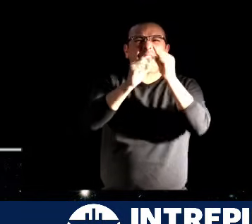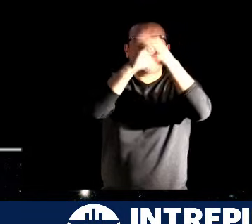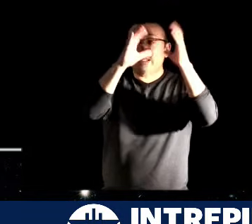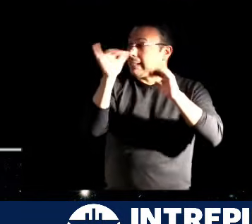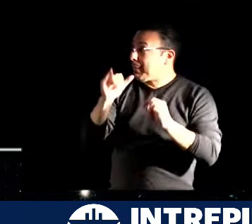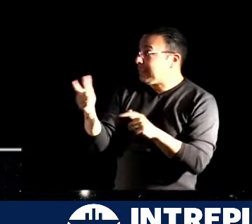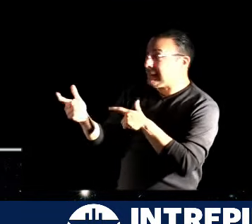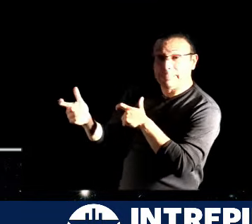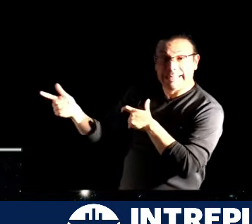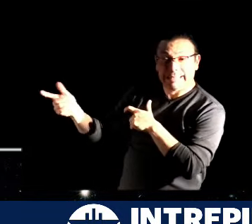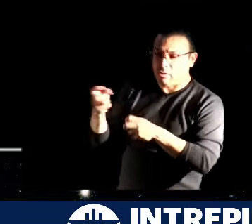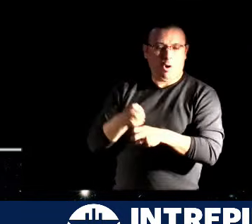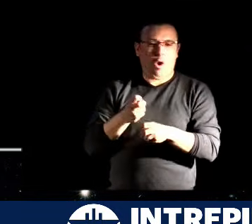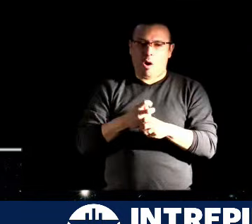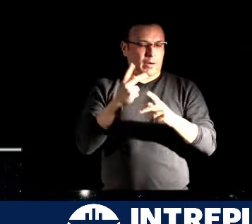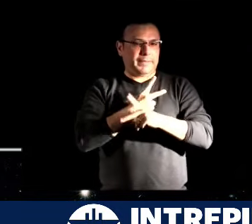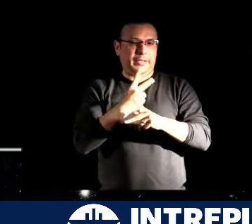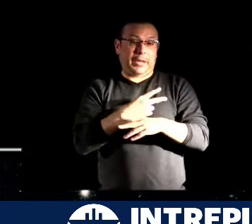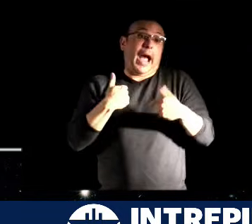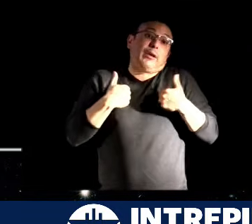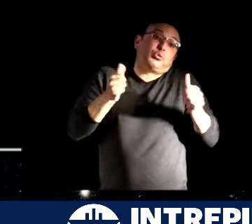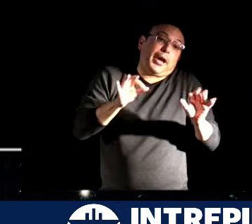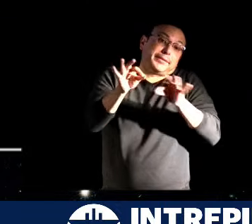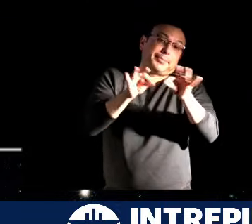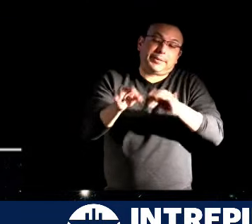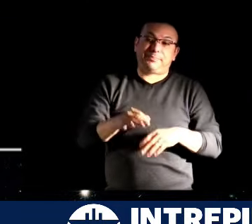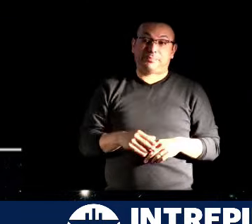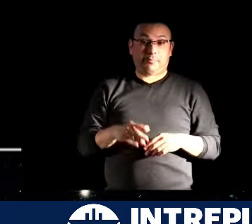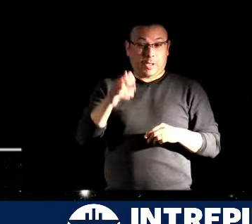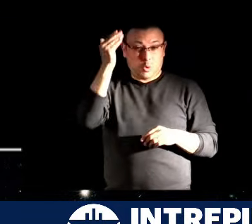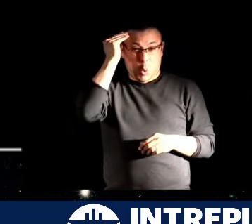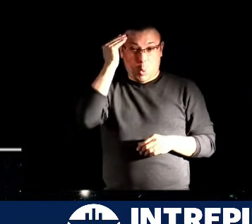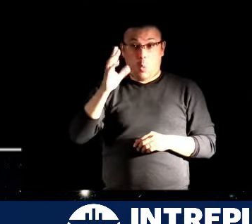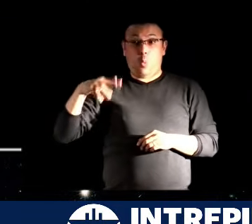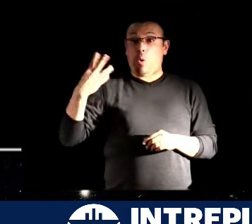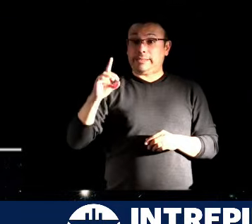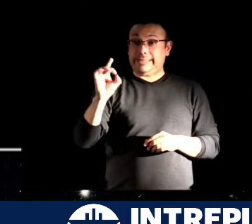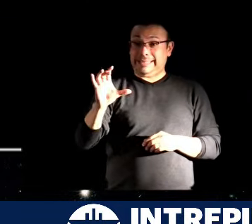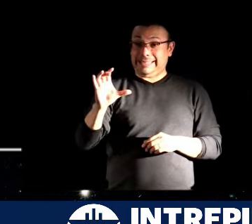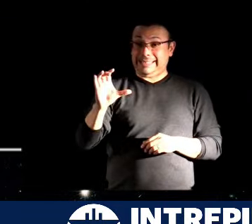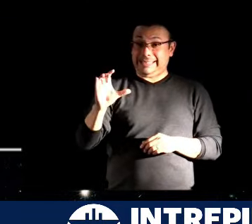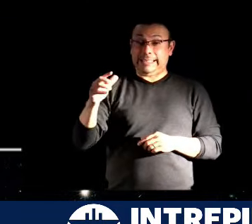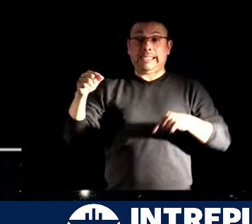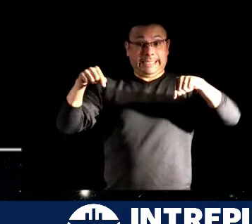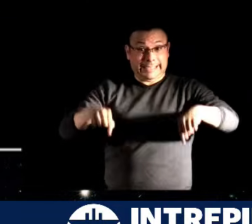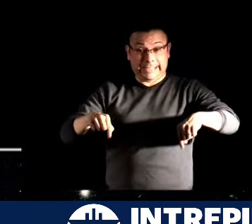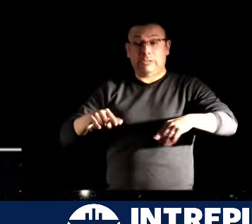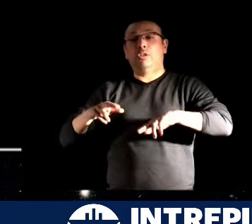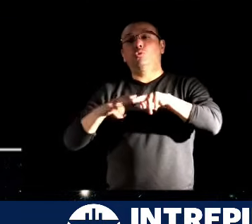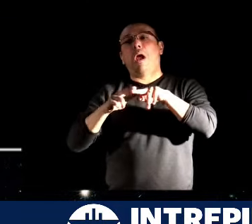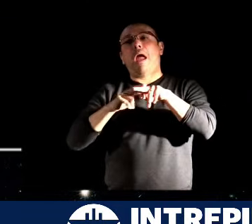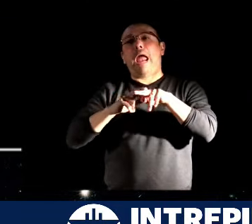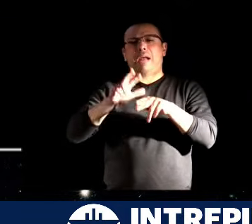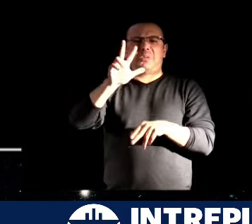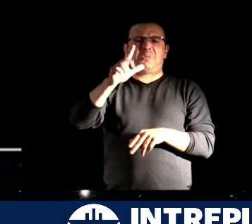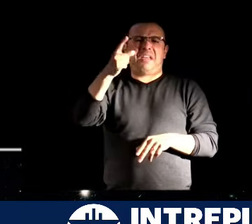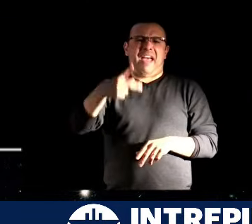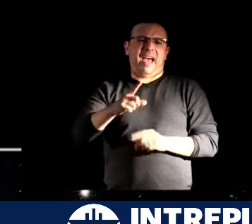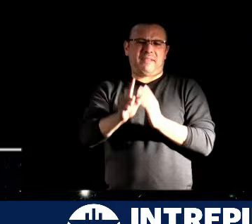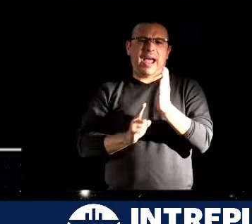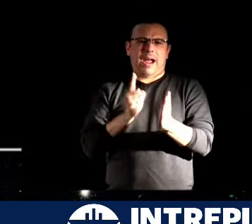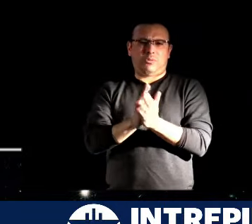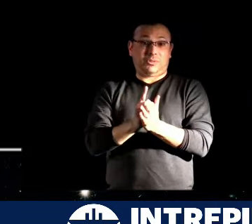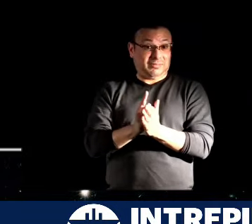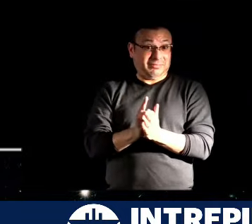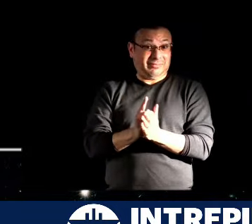Well, let's think about it. So it would take me from DC to here, it took about 3.5 hours in a train. It's about 2